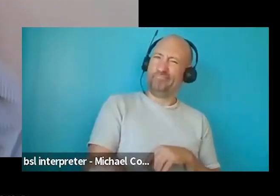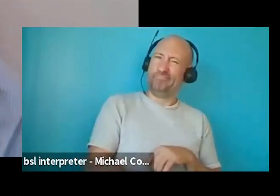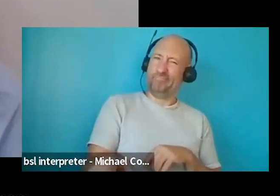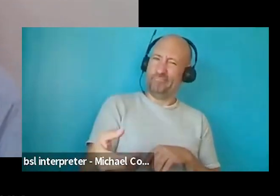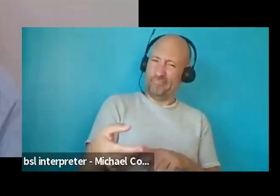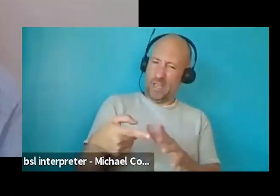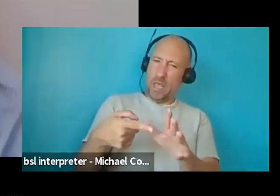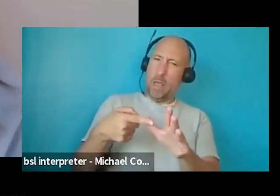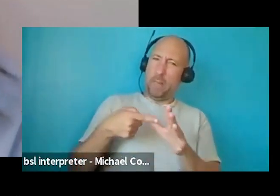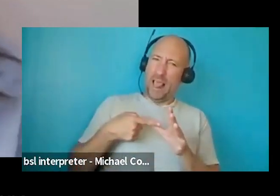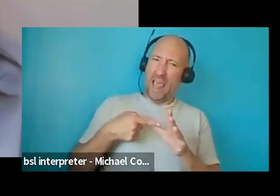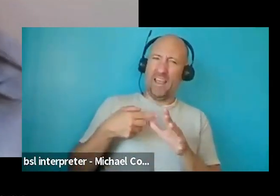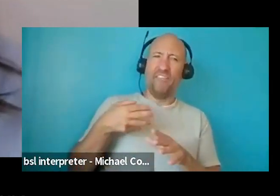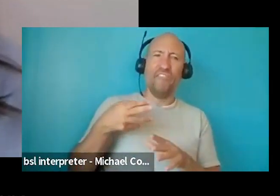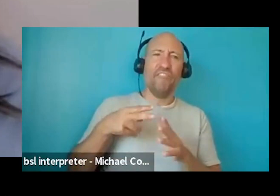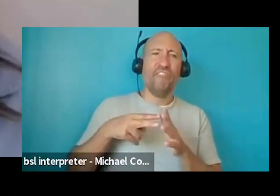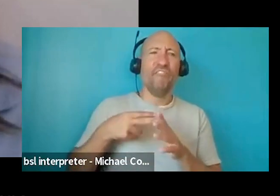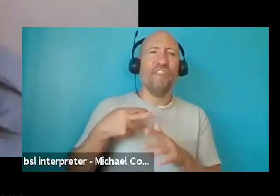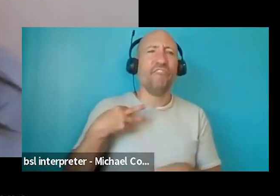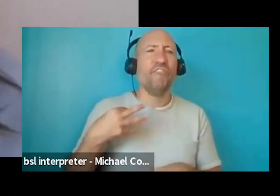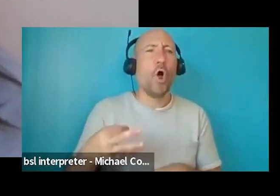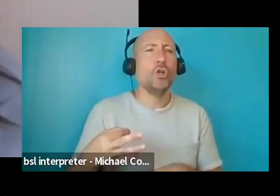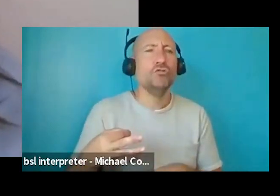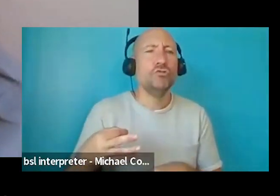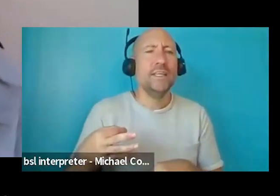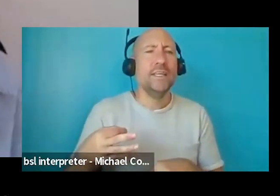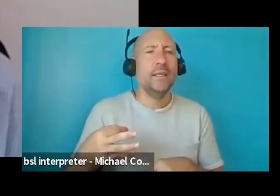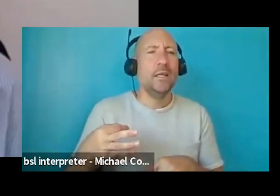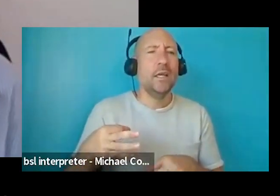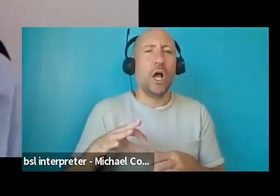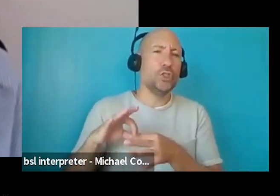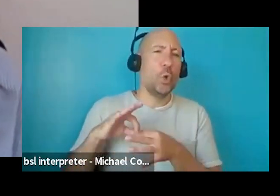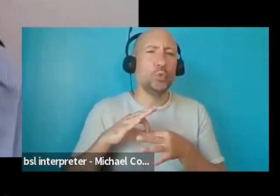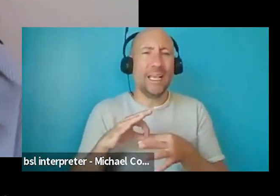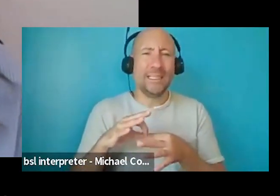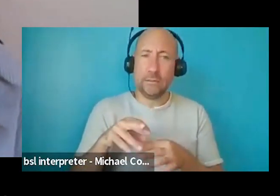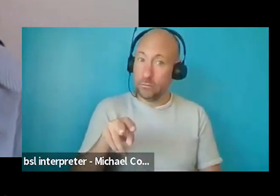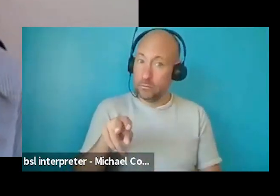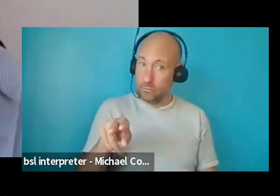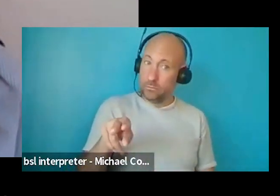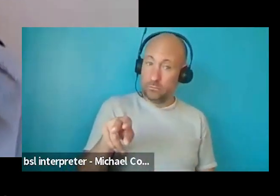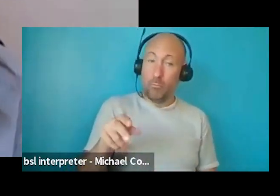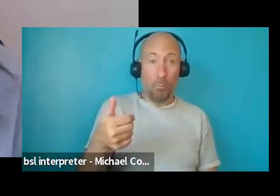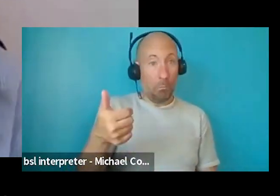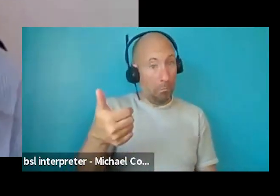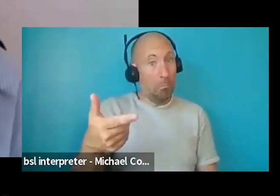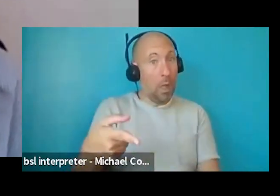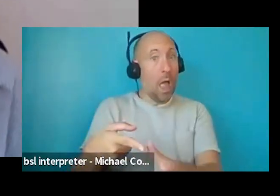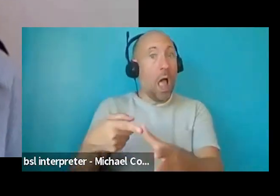Volunteering associations are welcome, of course, but they should work